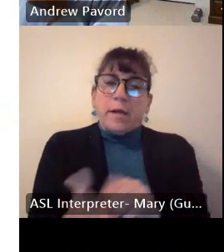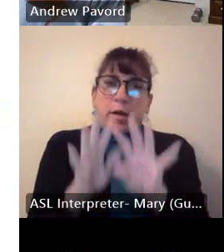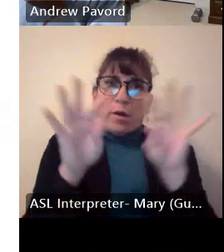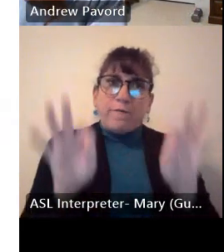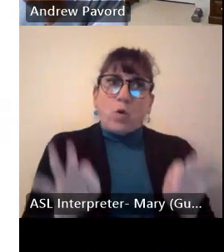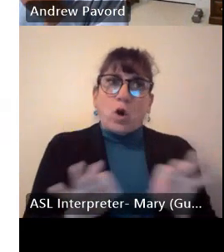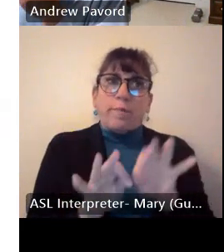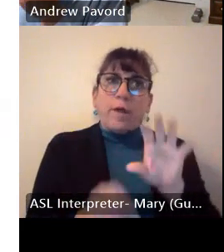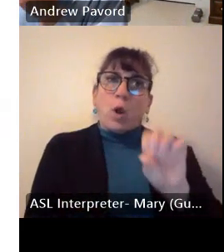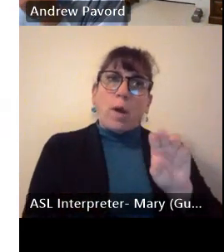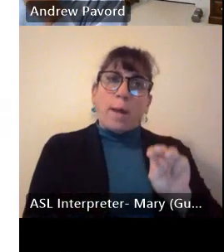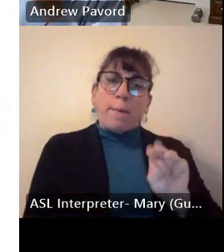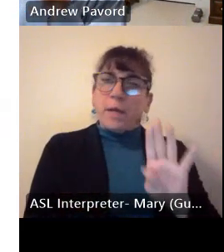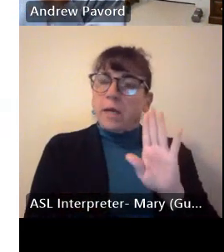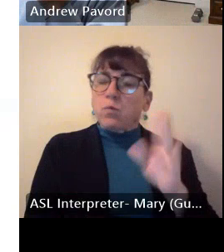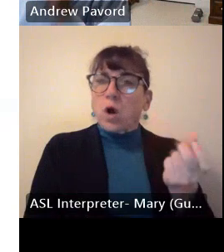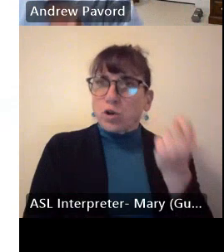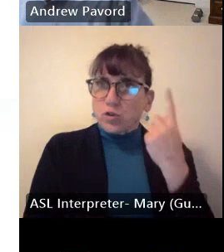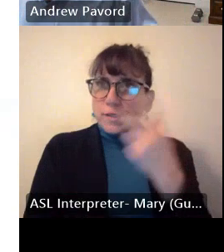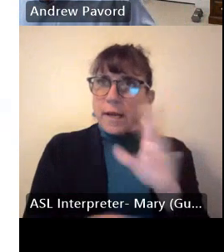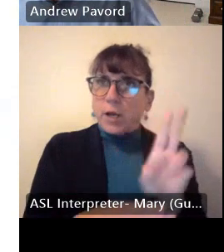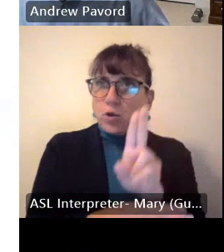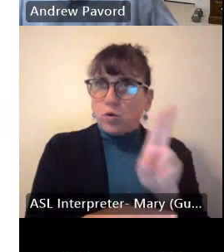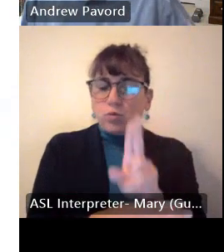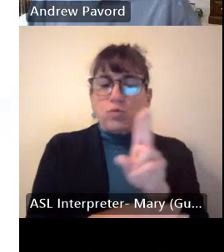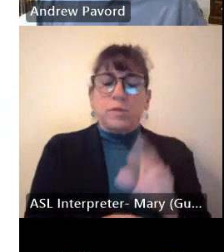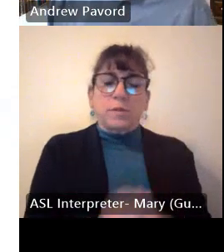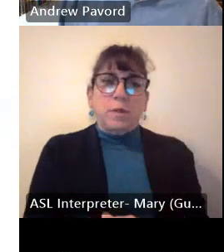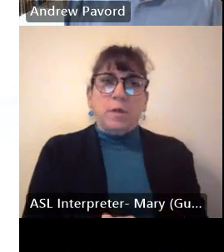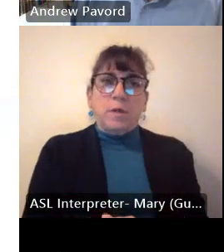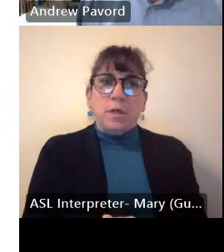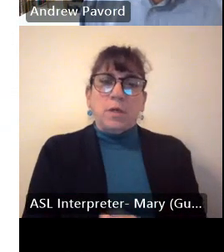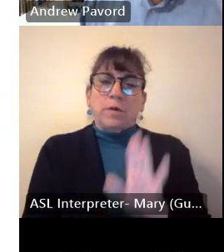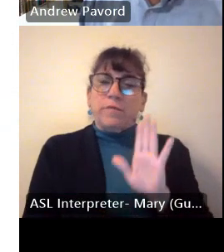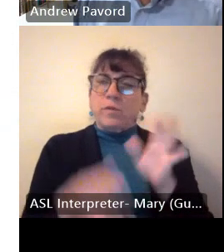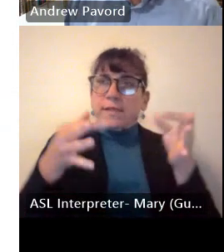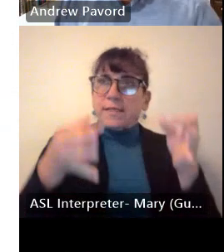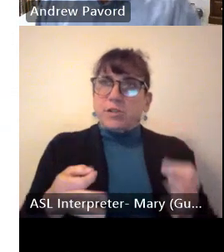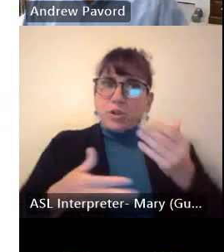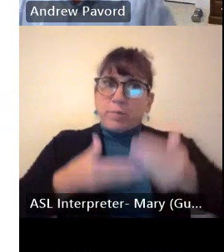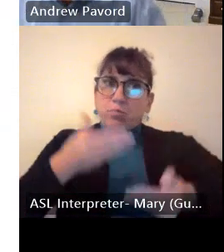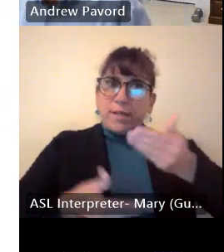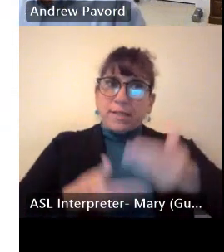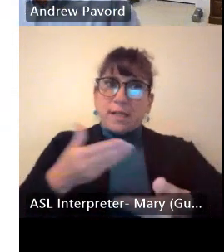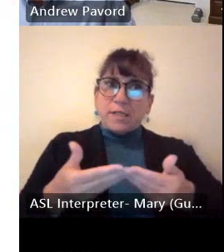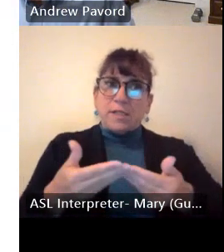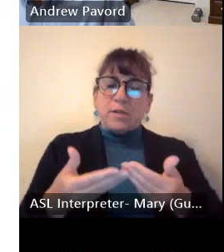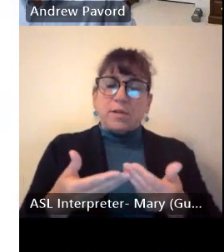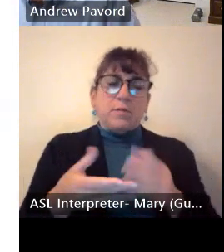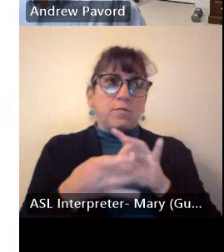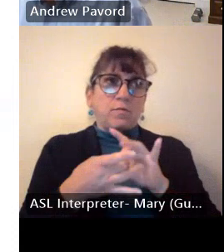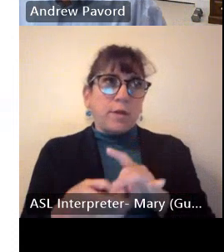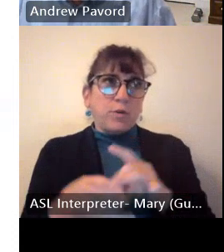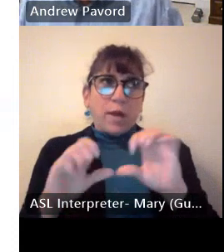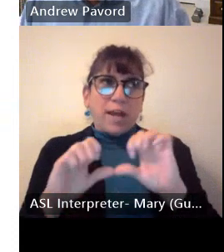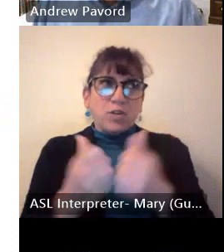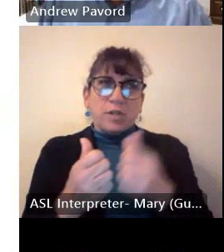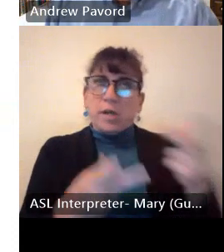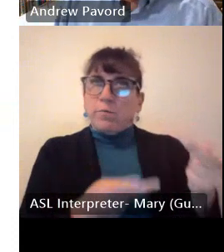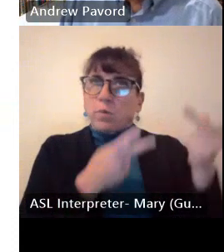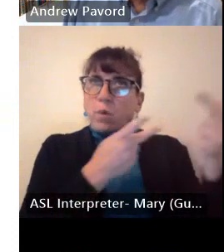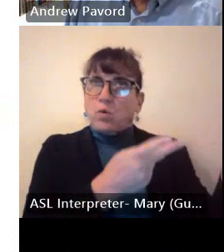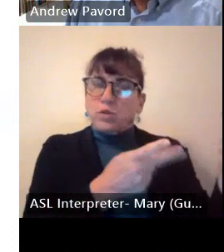understand and use for the decision process about what agency proposals are going to be included